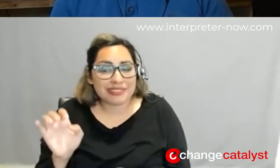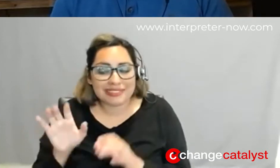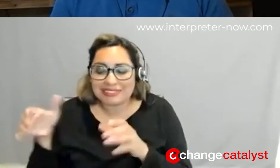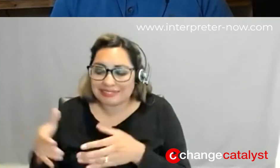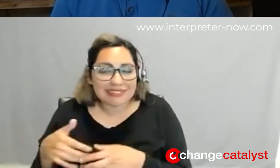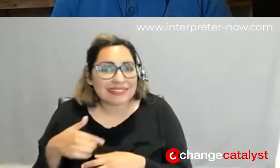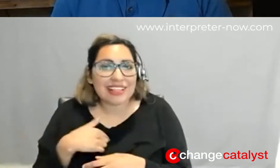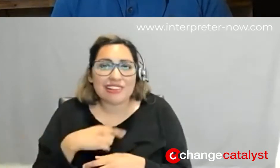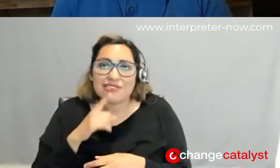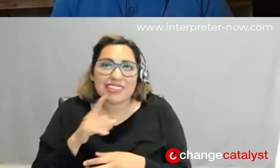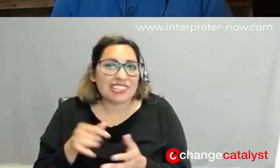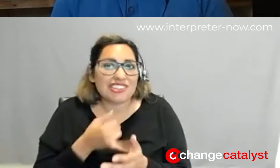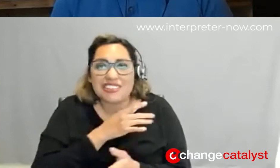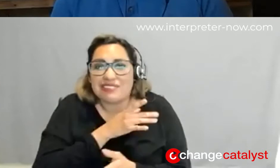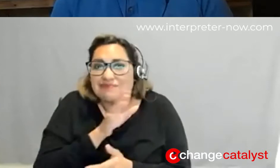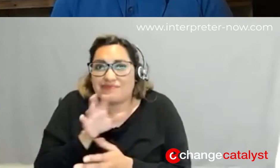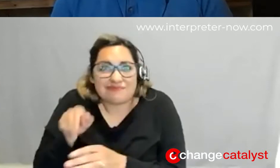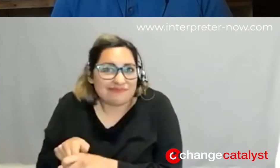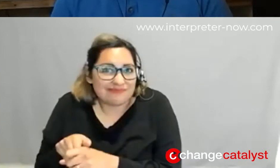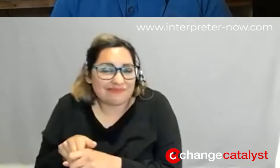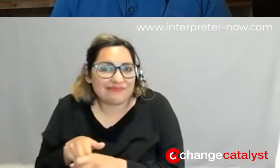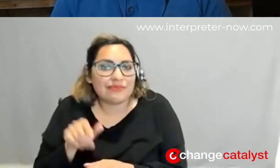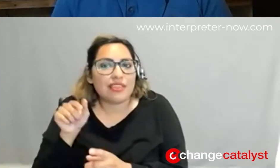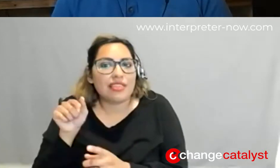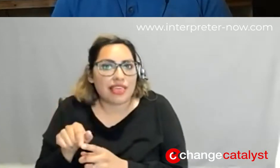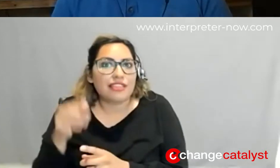that. And the Air Force is what got me